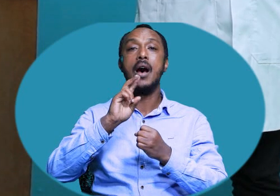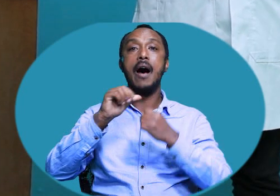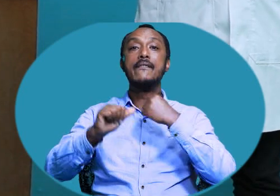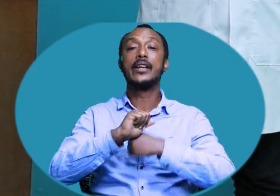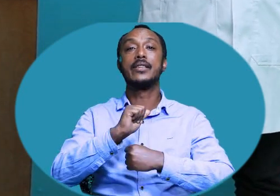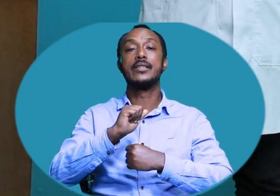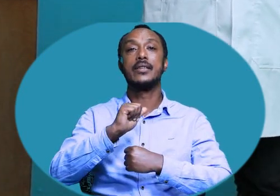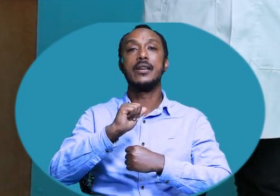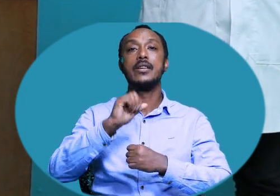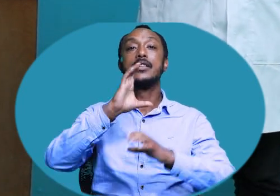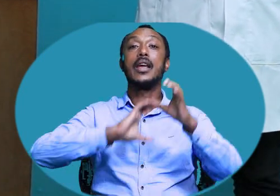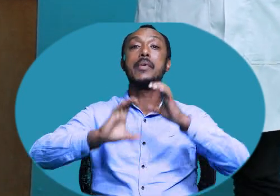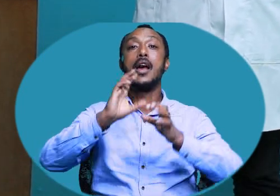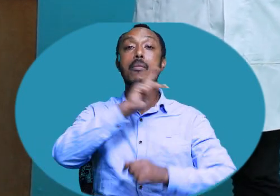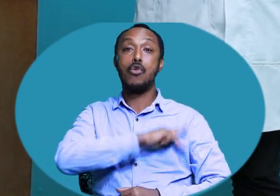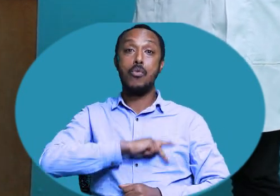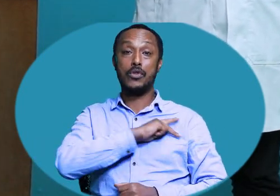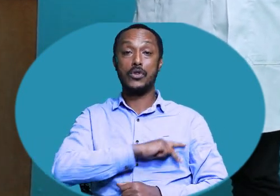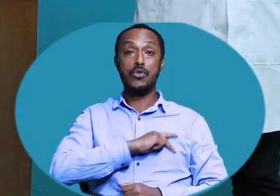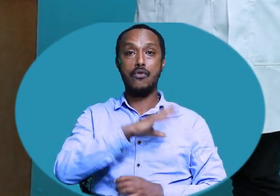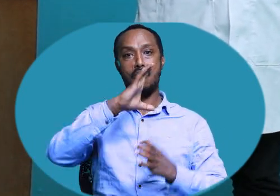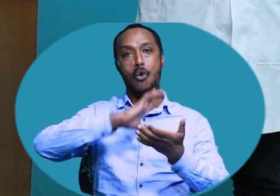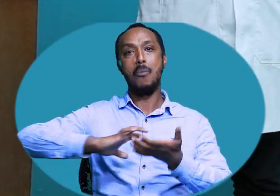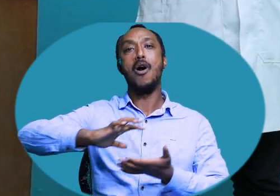forces affect the chemical properties of the species.